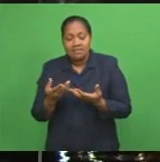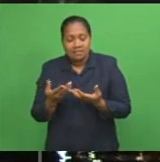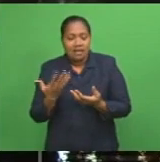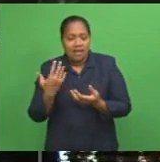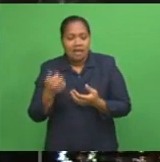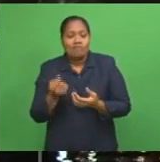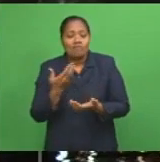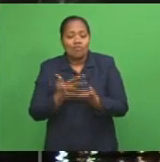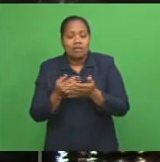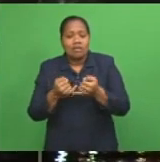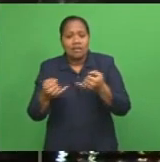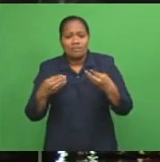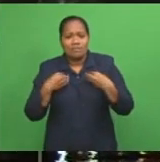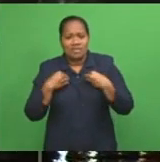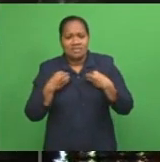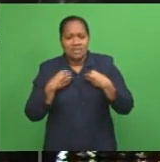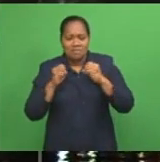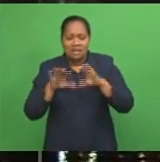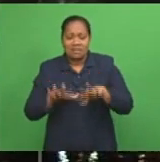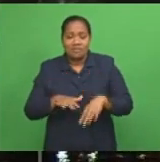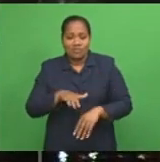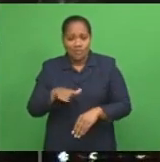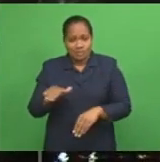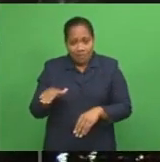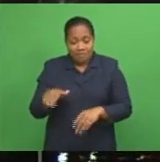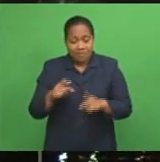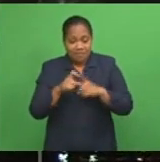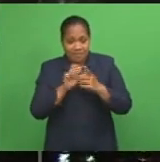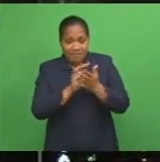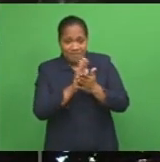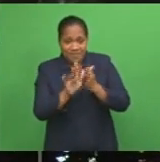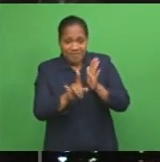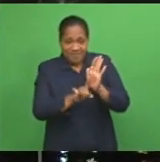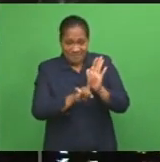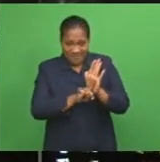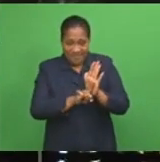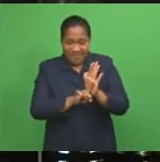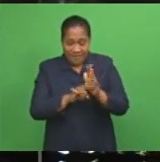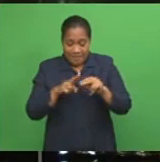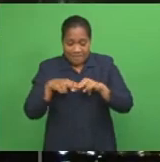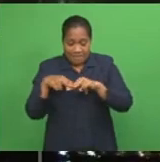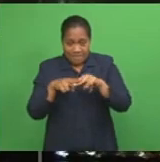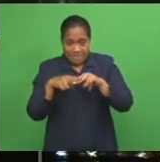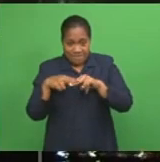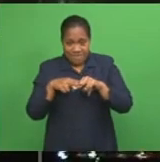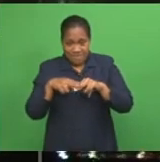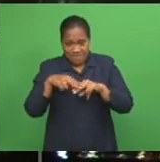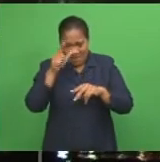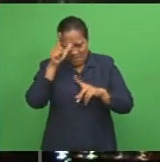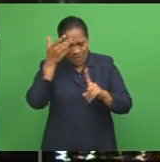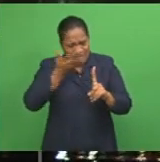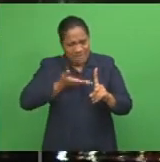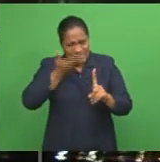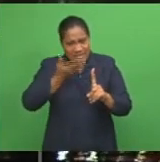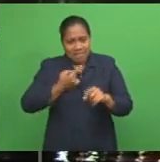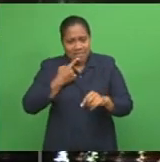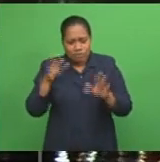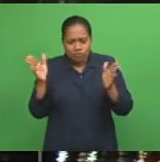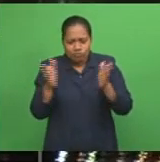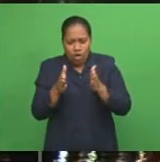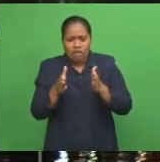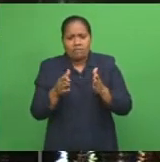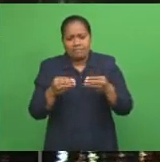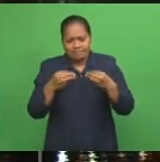online business, a blessing for them. The DHL Express Fiji country manager says small and medium businesses are thriving in